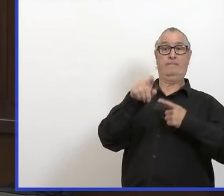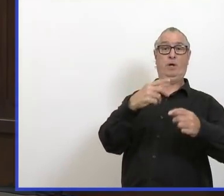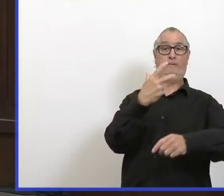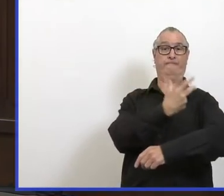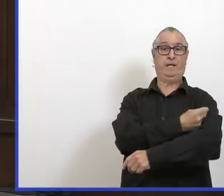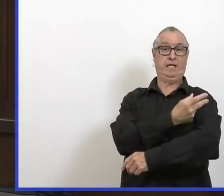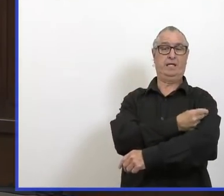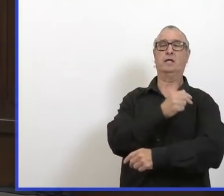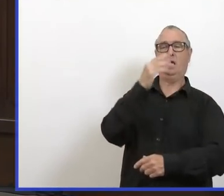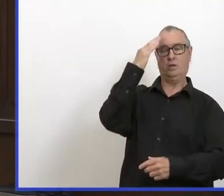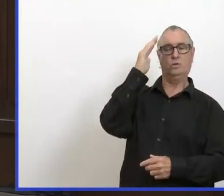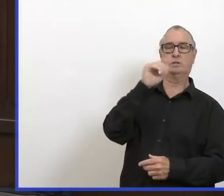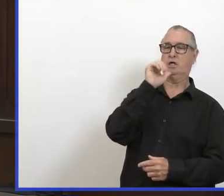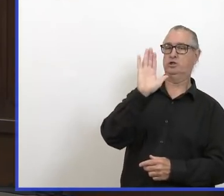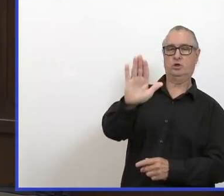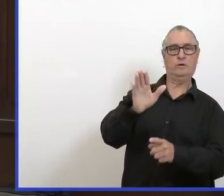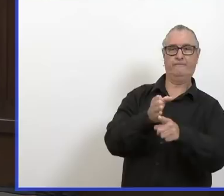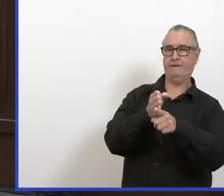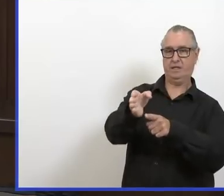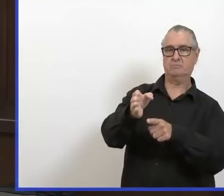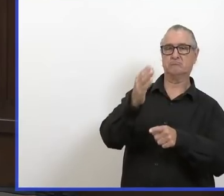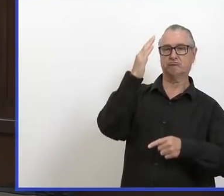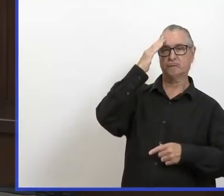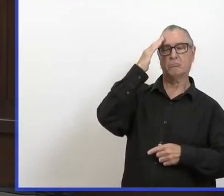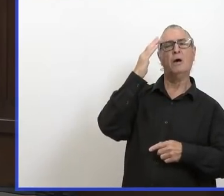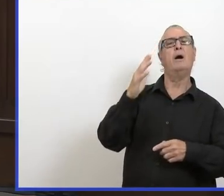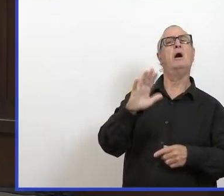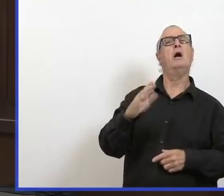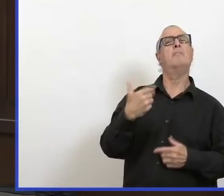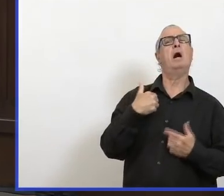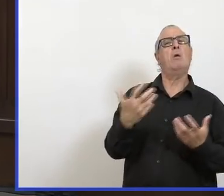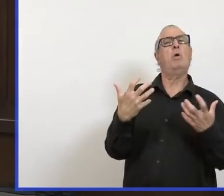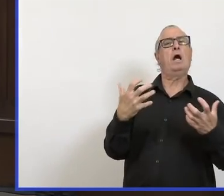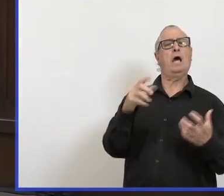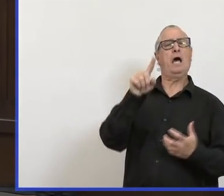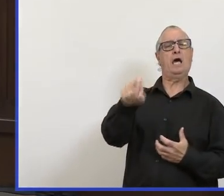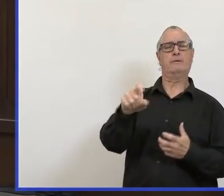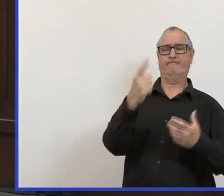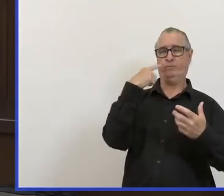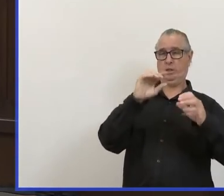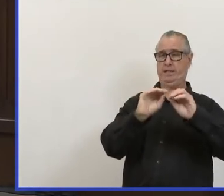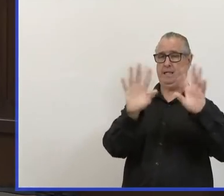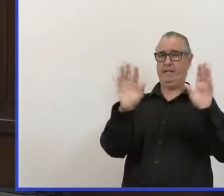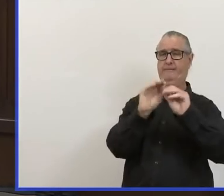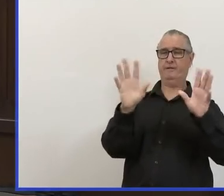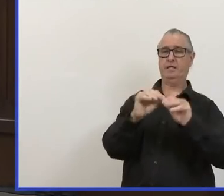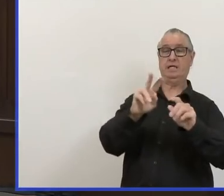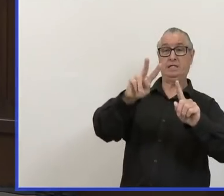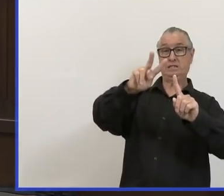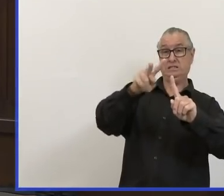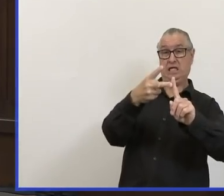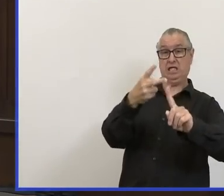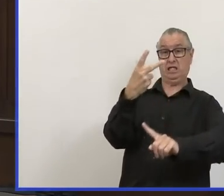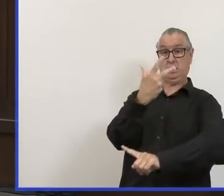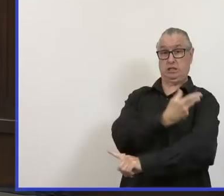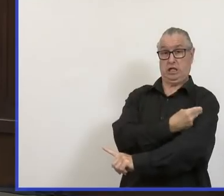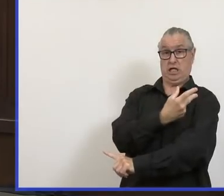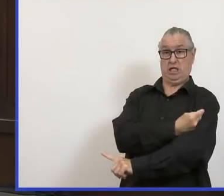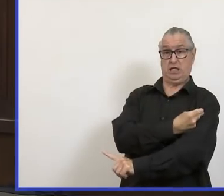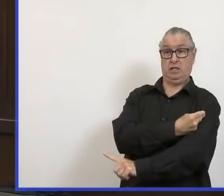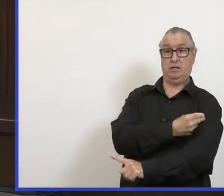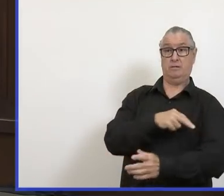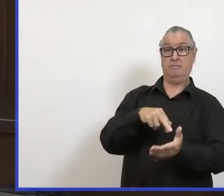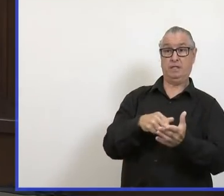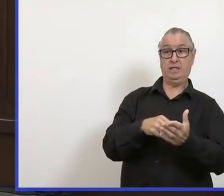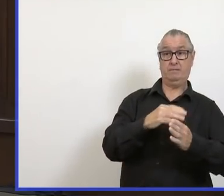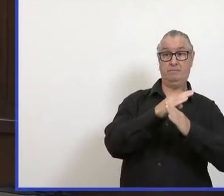on just how effective that second shot is against a variant like the Delta variant, and how important it is for everyone who got